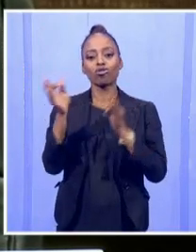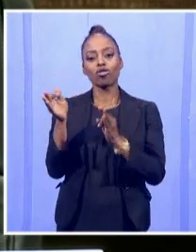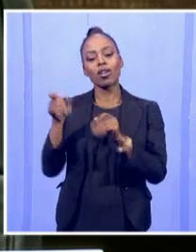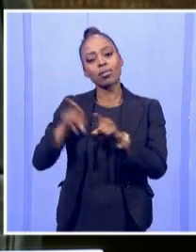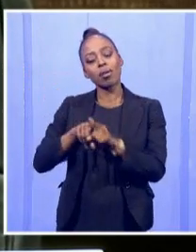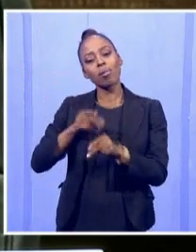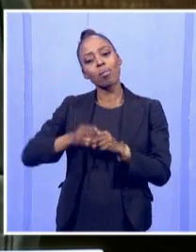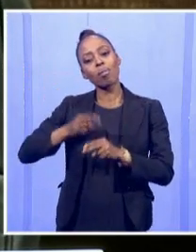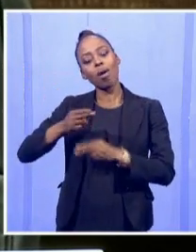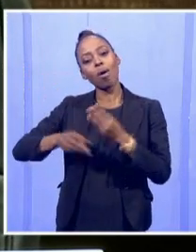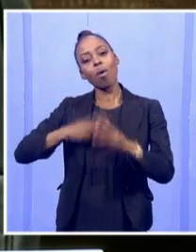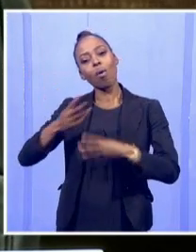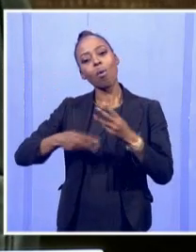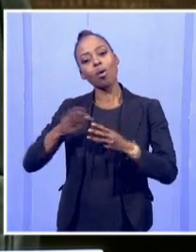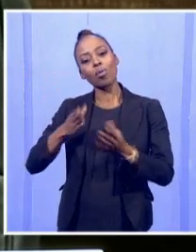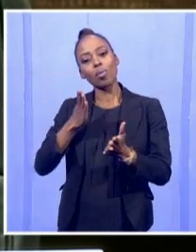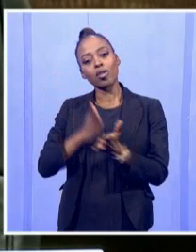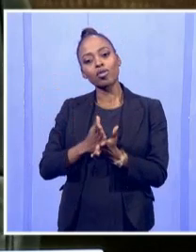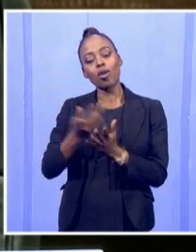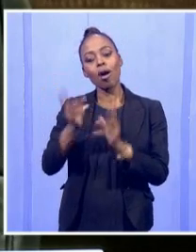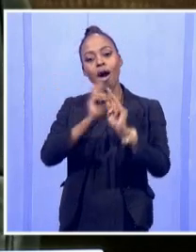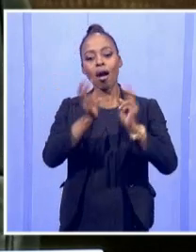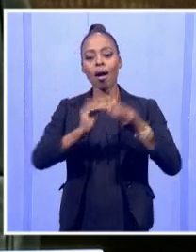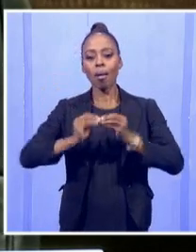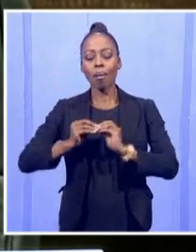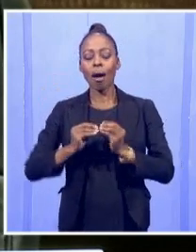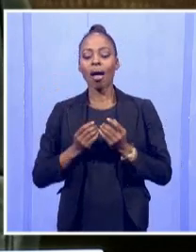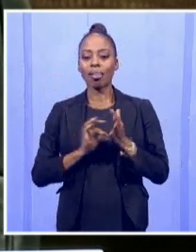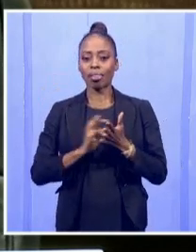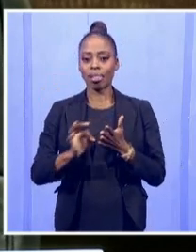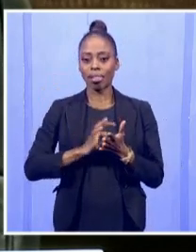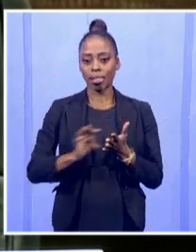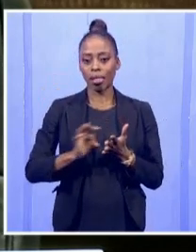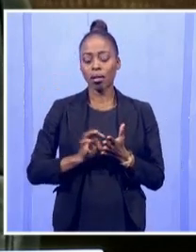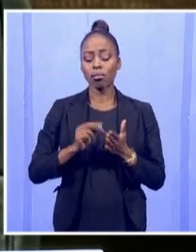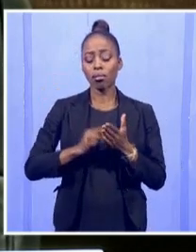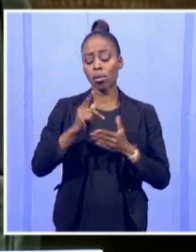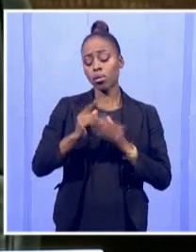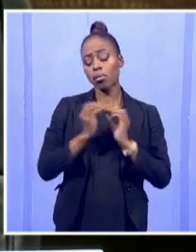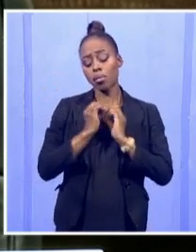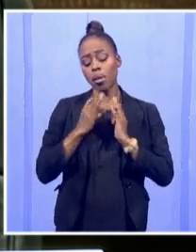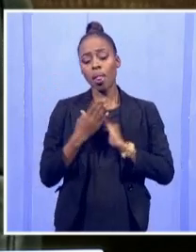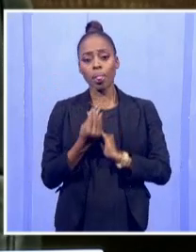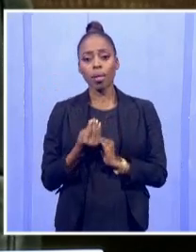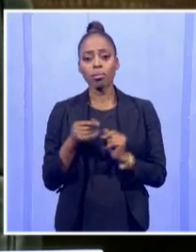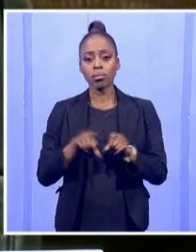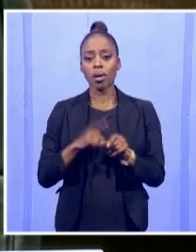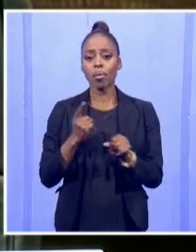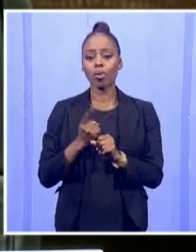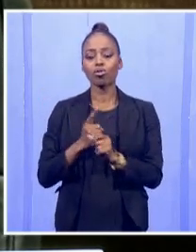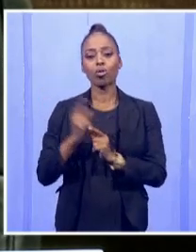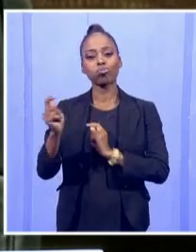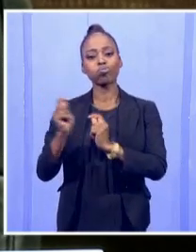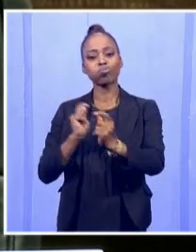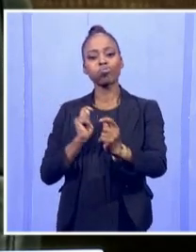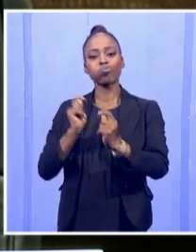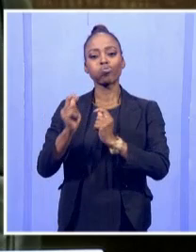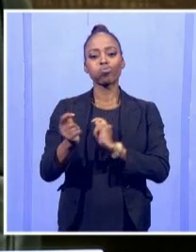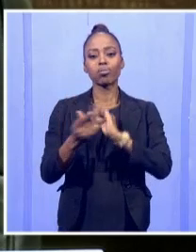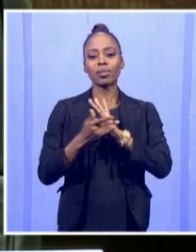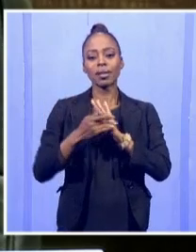work on green hydrogen and have a number of projects lined up, and the exchange of technical expertise